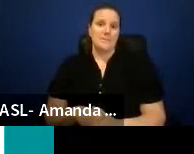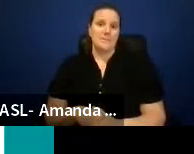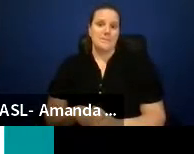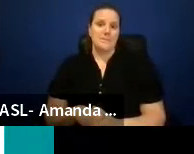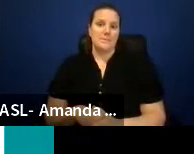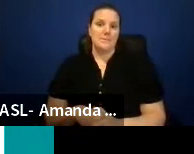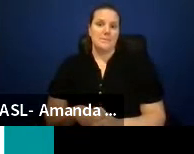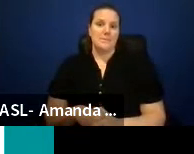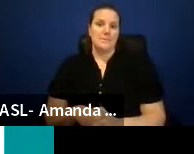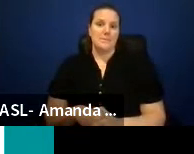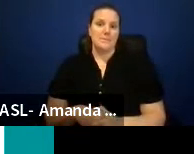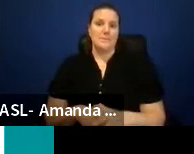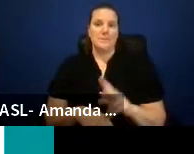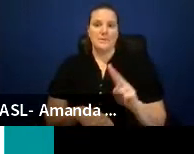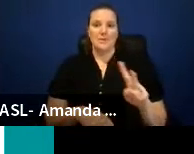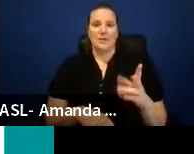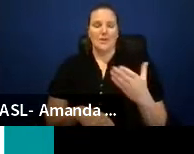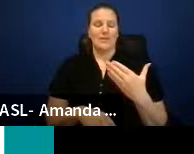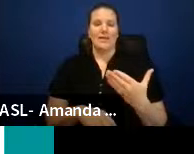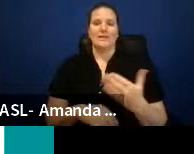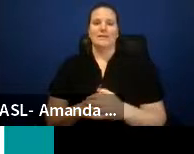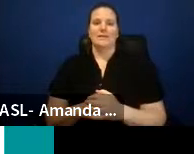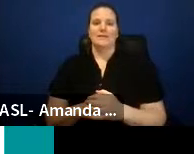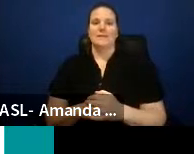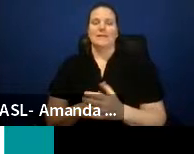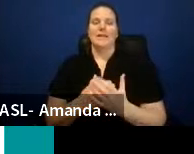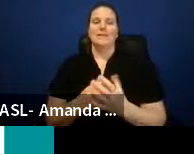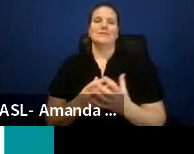the thank you so much.